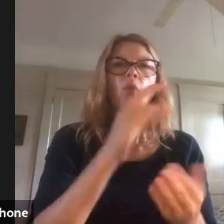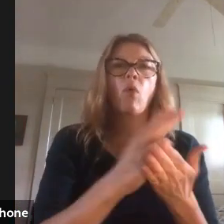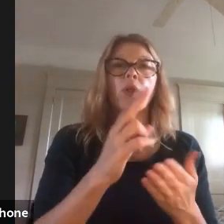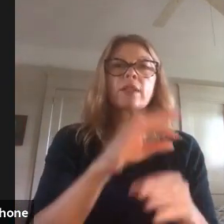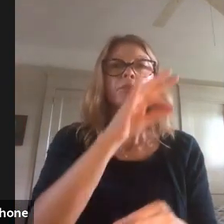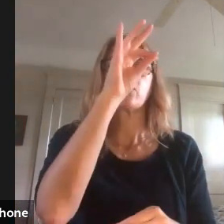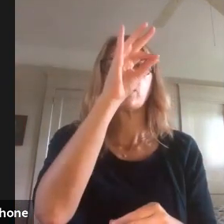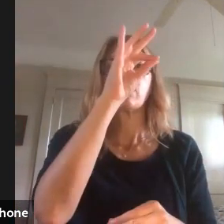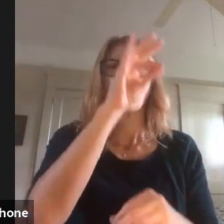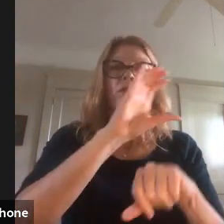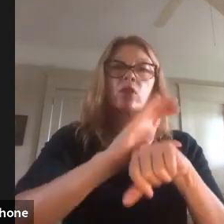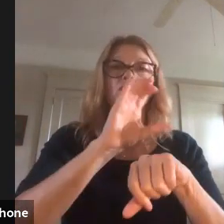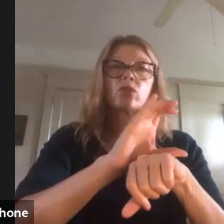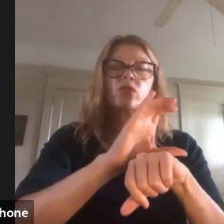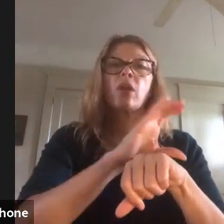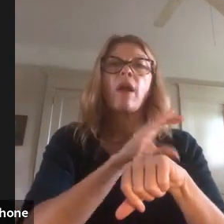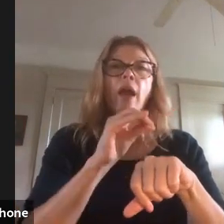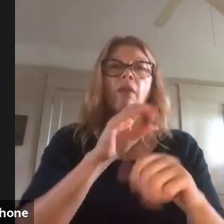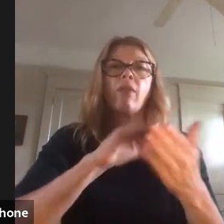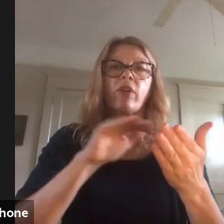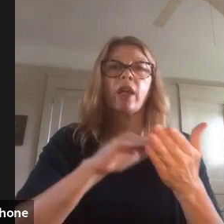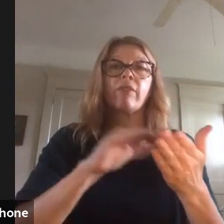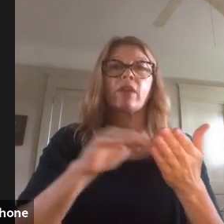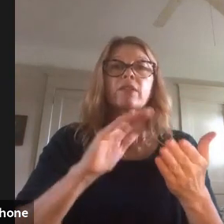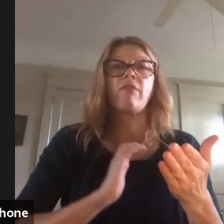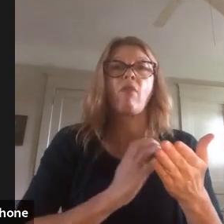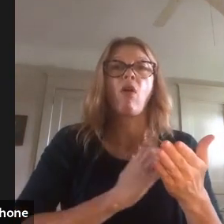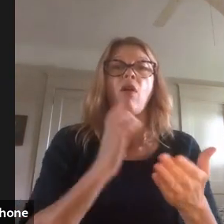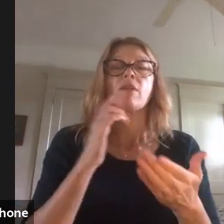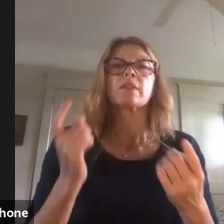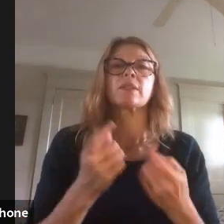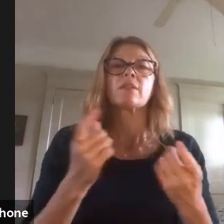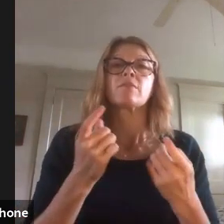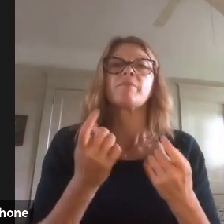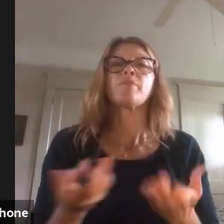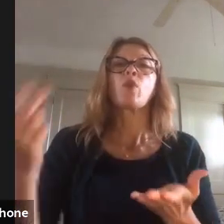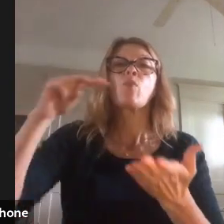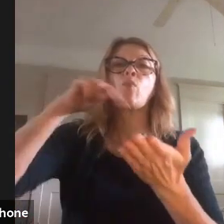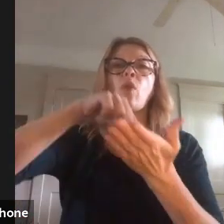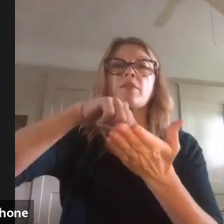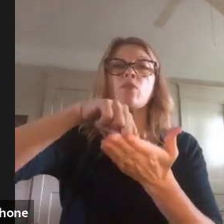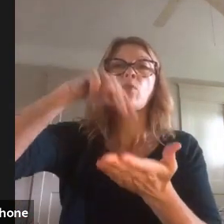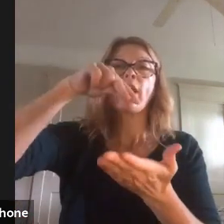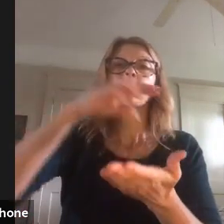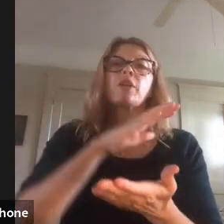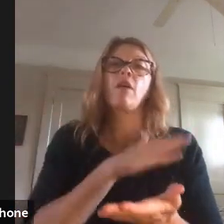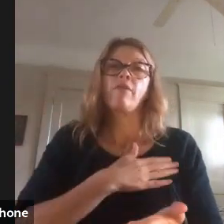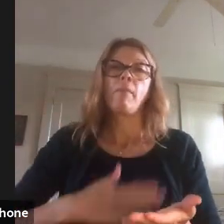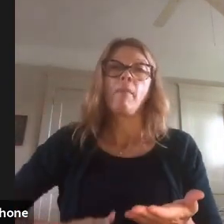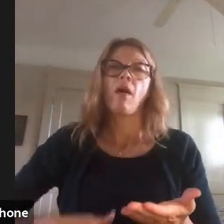the communion of saints, the forgiveness of sins, the resurrection of the body, and the life